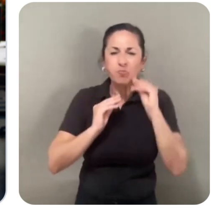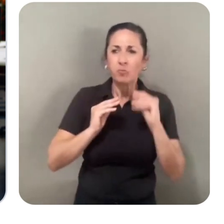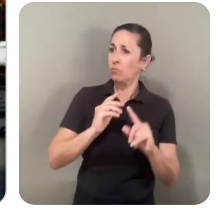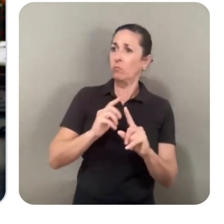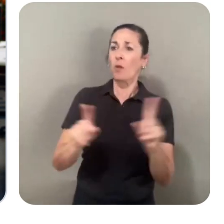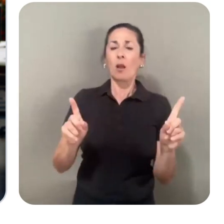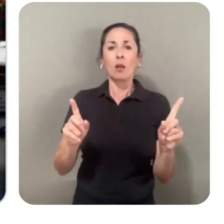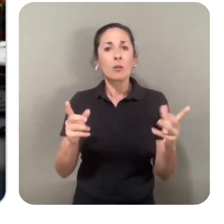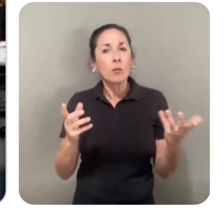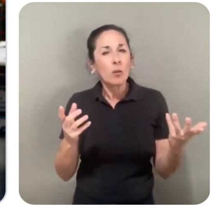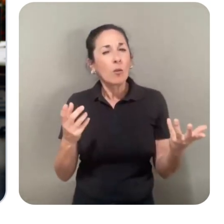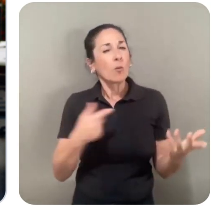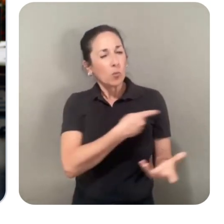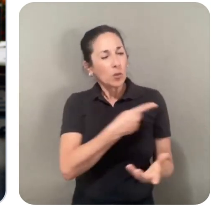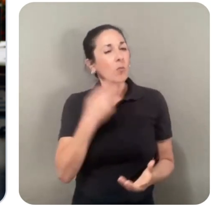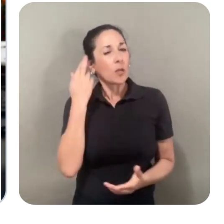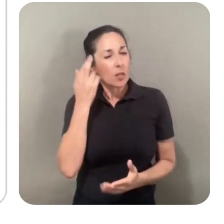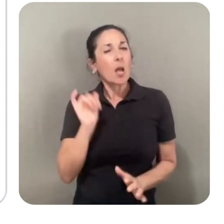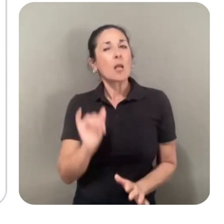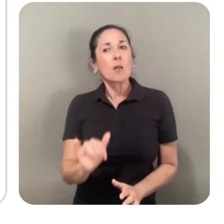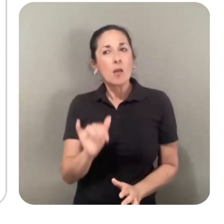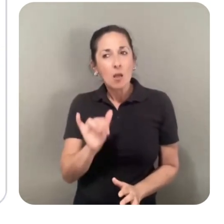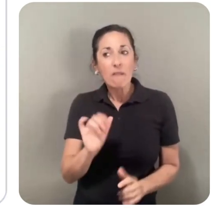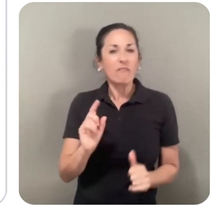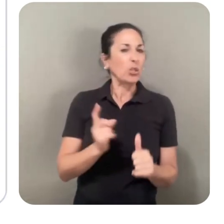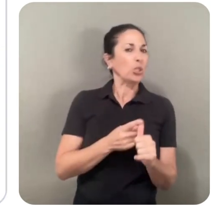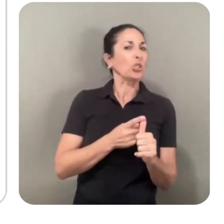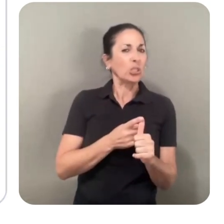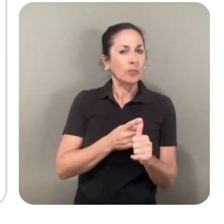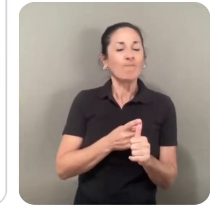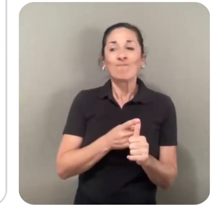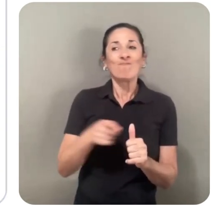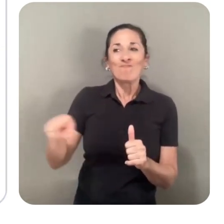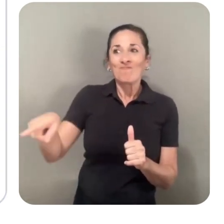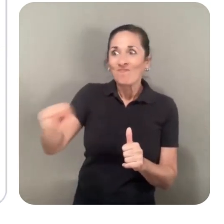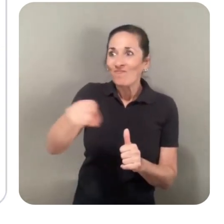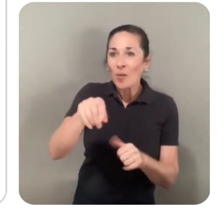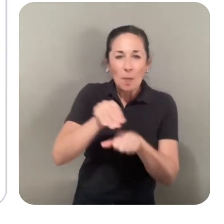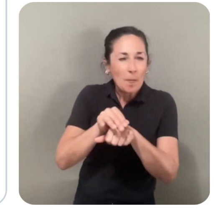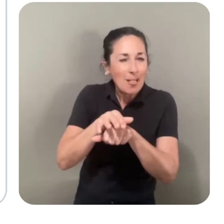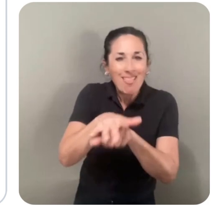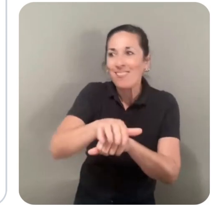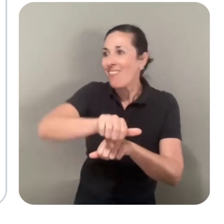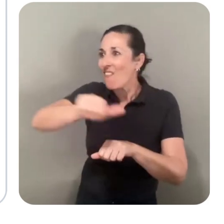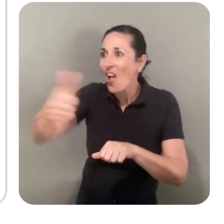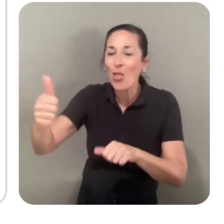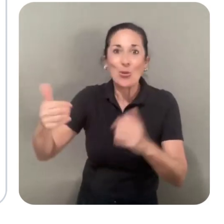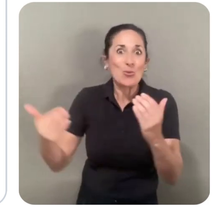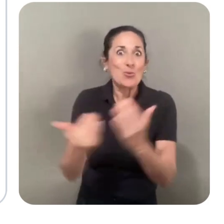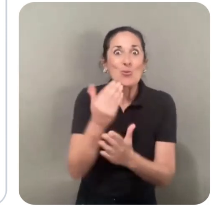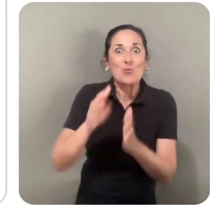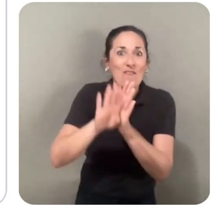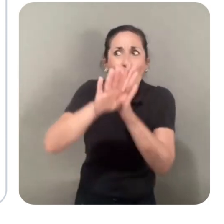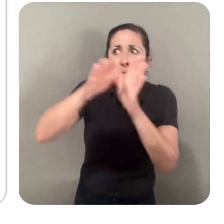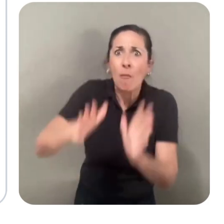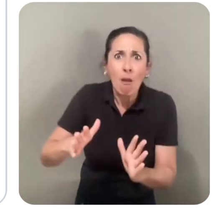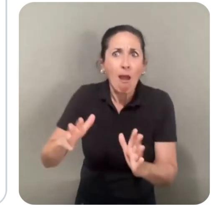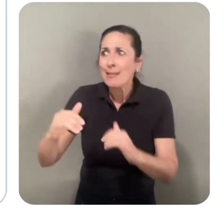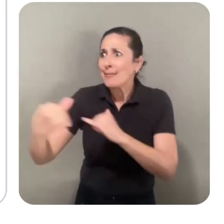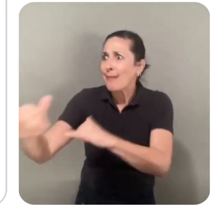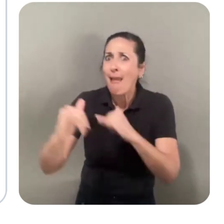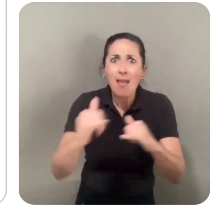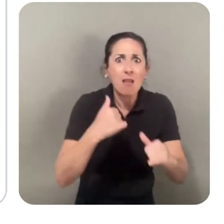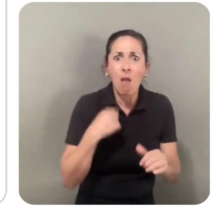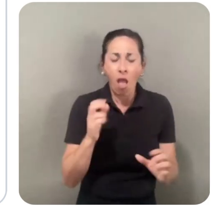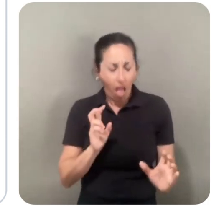However, we realized some things. First, that there were plenty of other new developers taking the leap of faith into VR